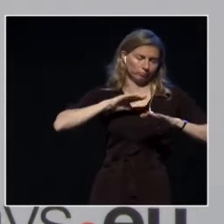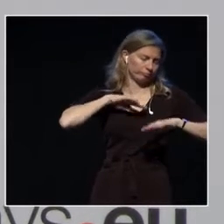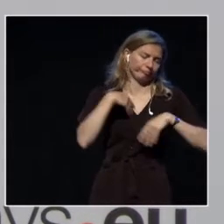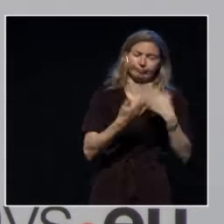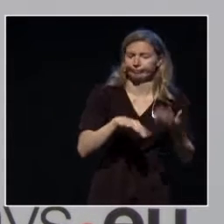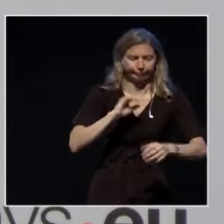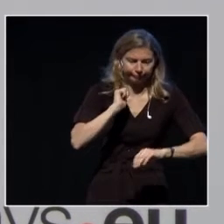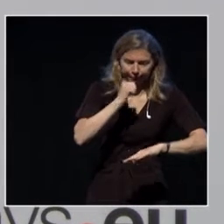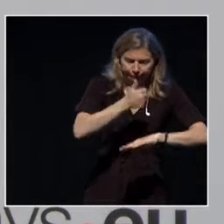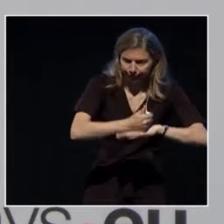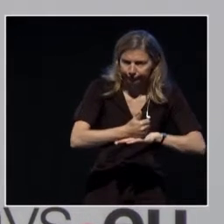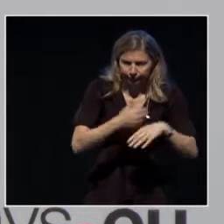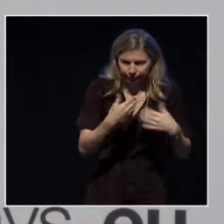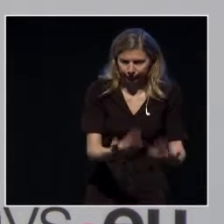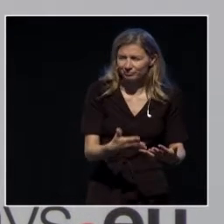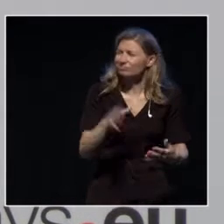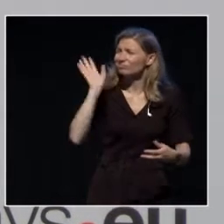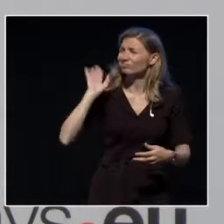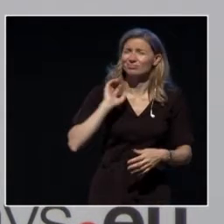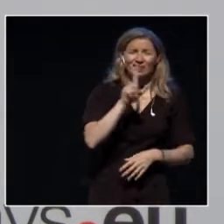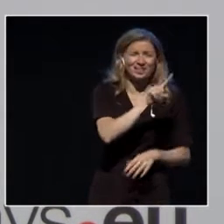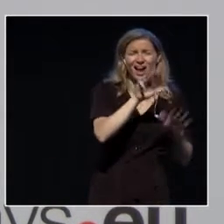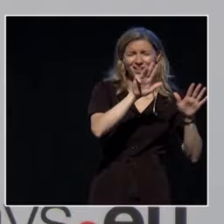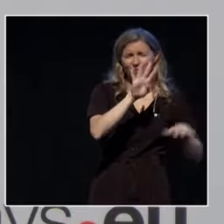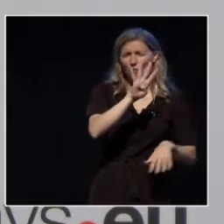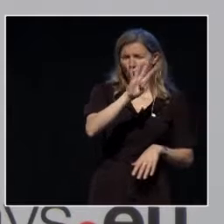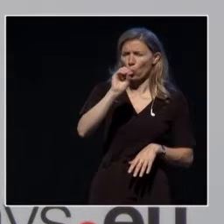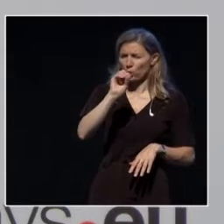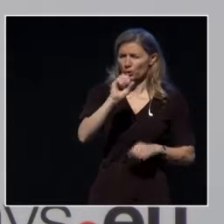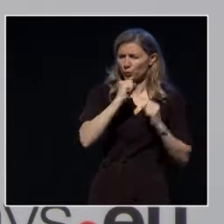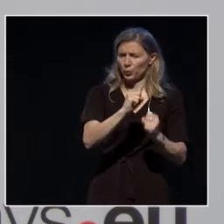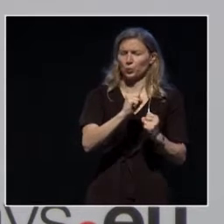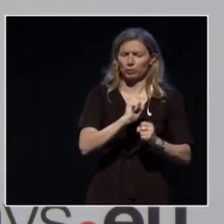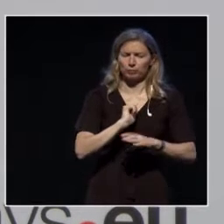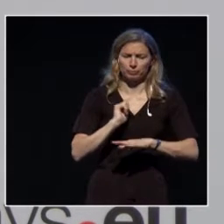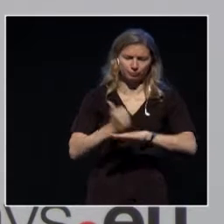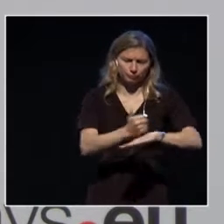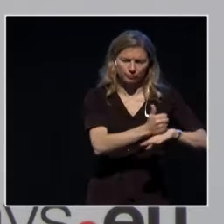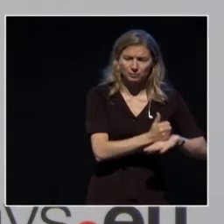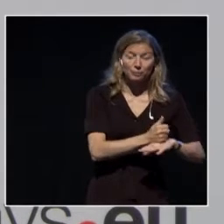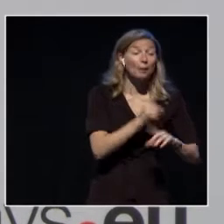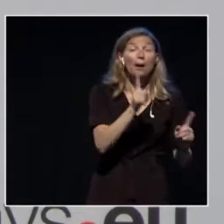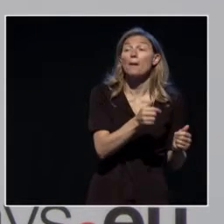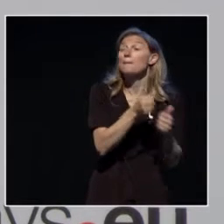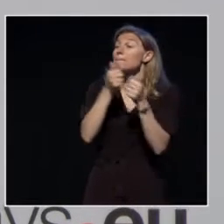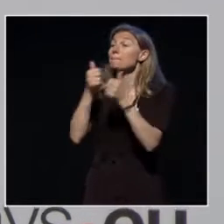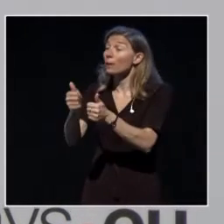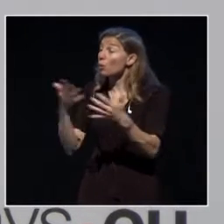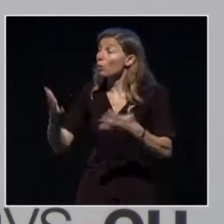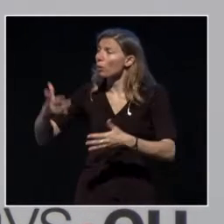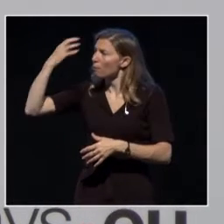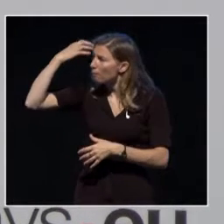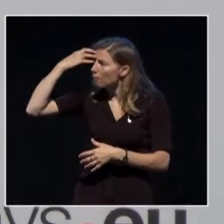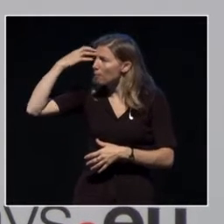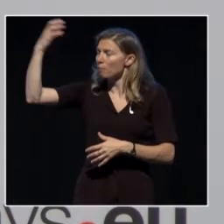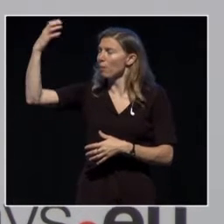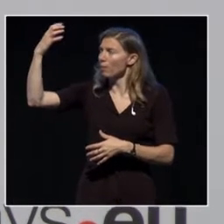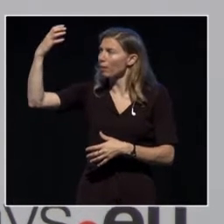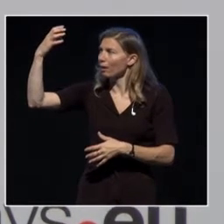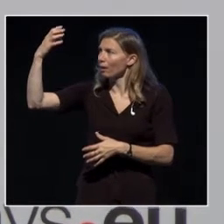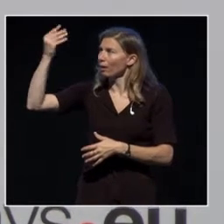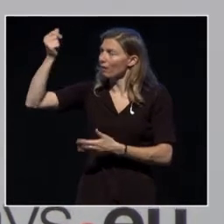the 1940s particularly. But a better model is public financing of education,